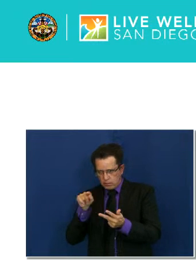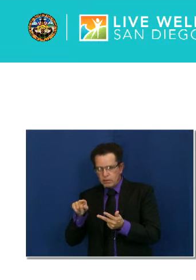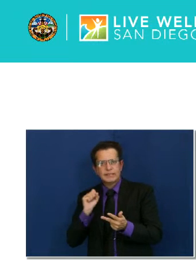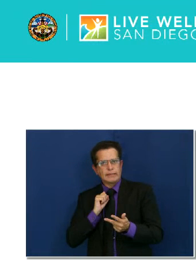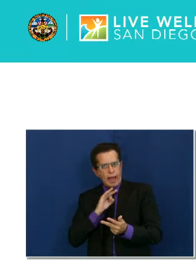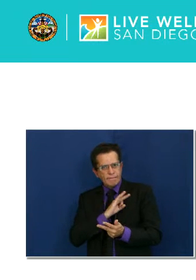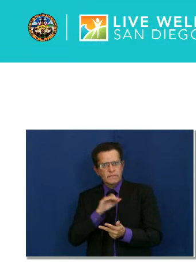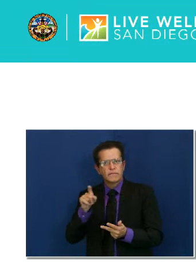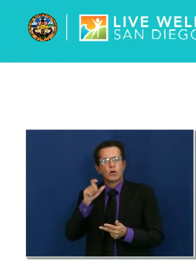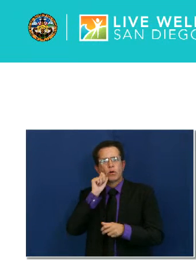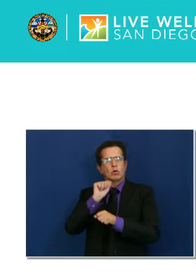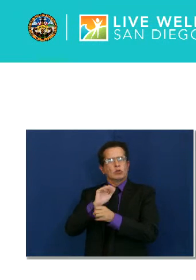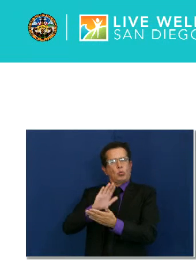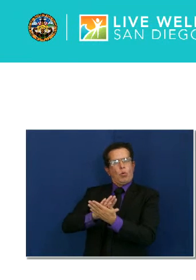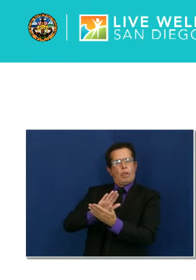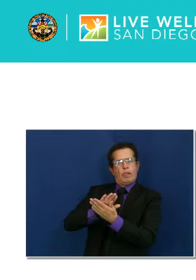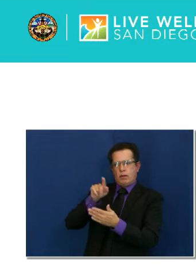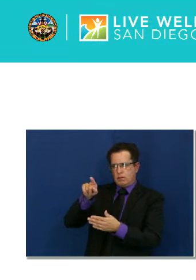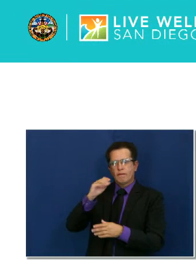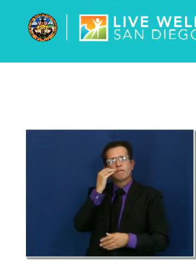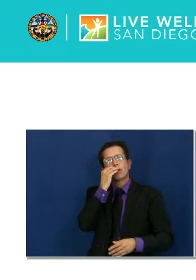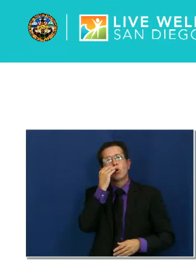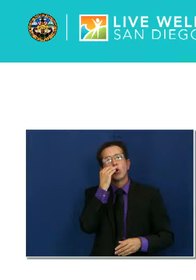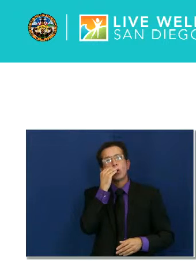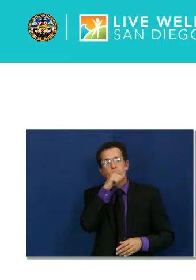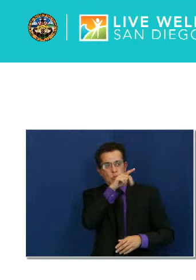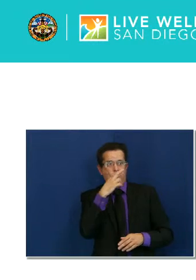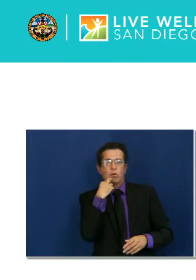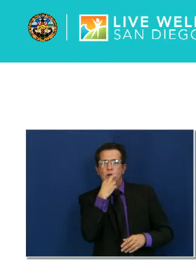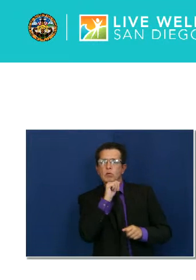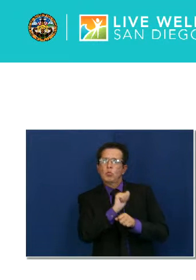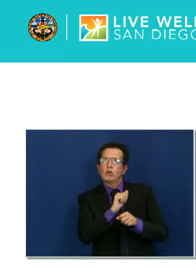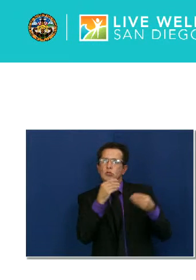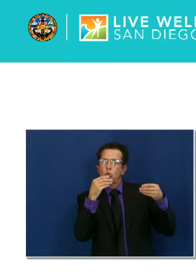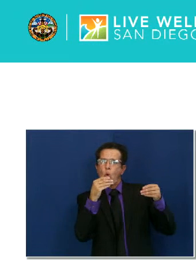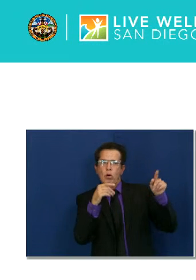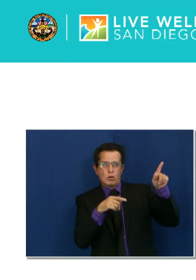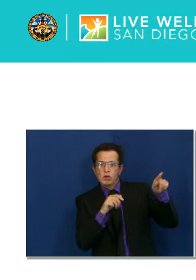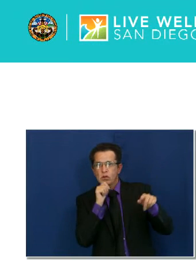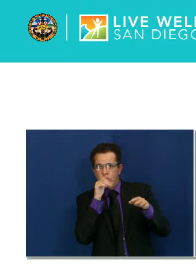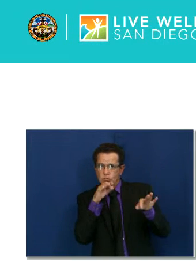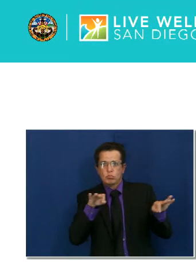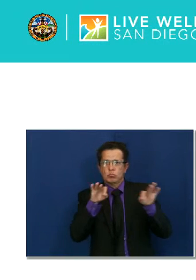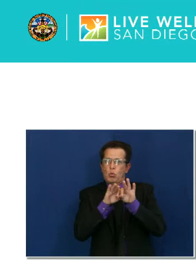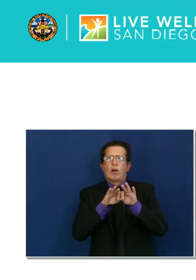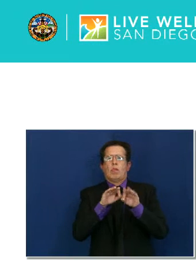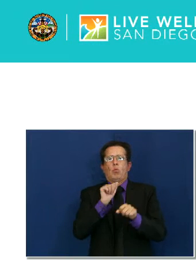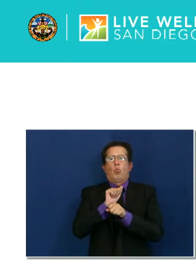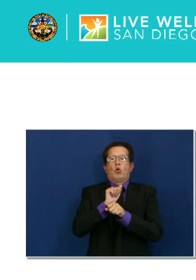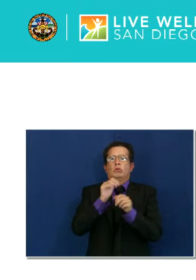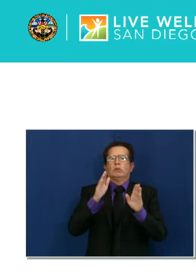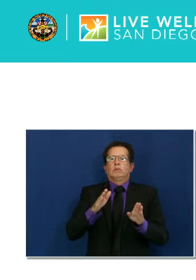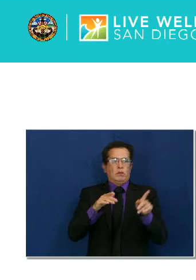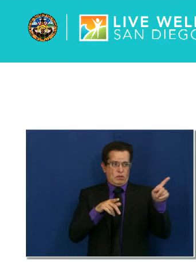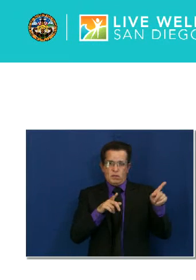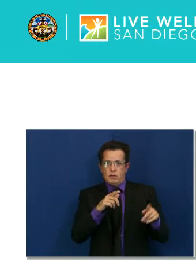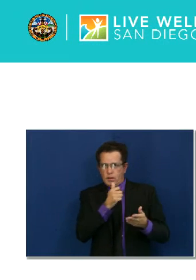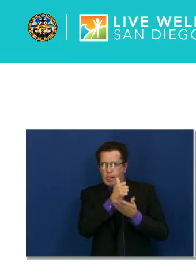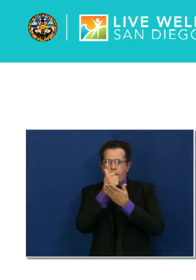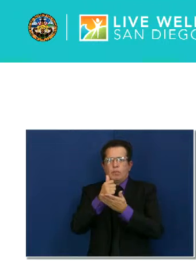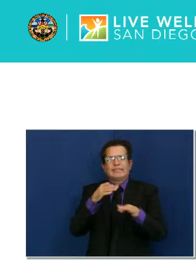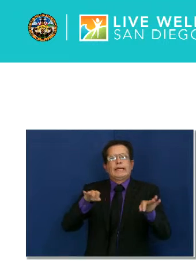food supply chain workers, critical workers that provide